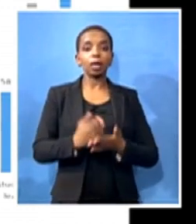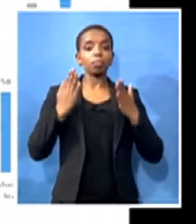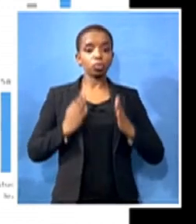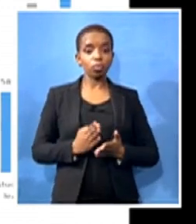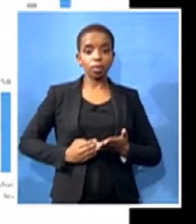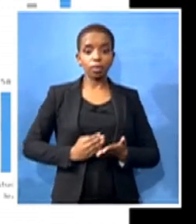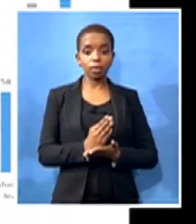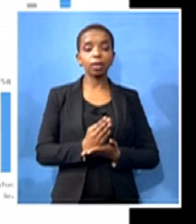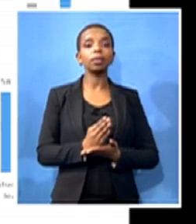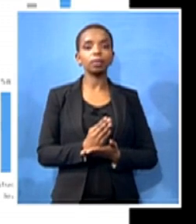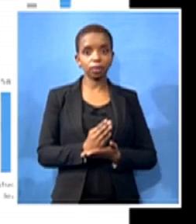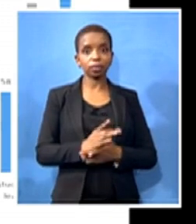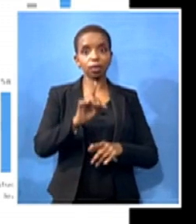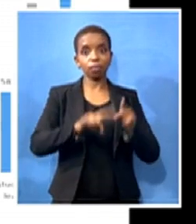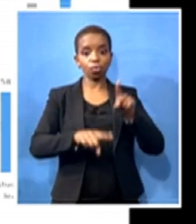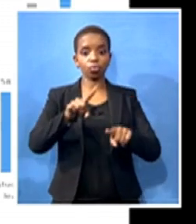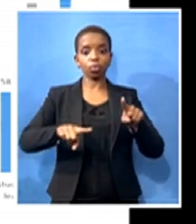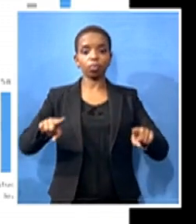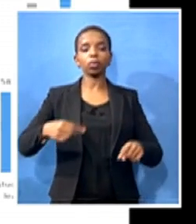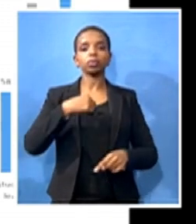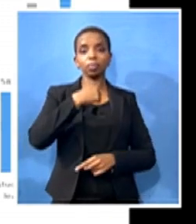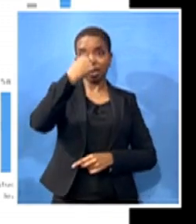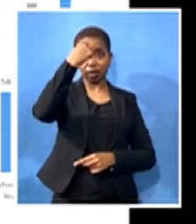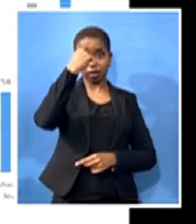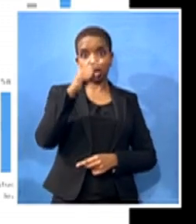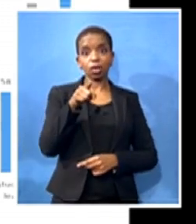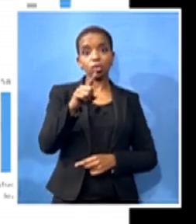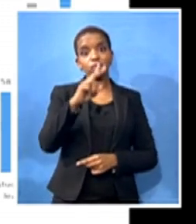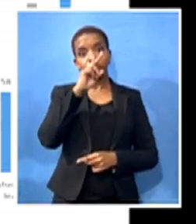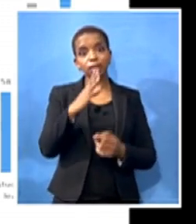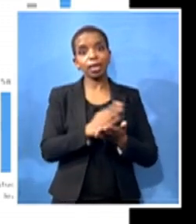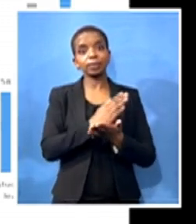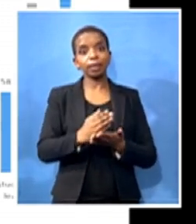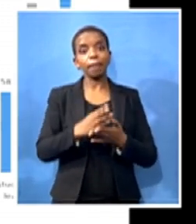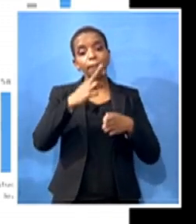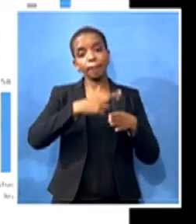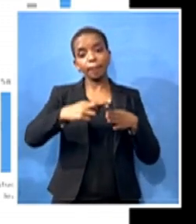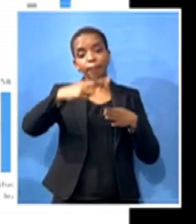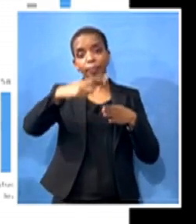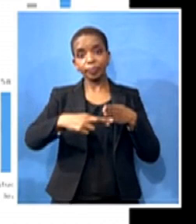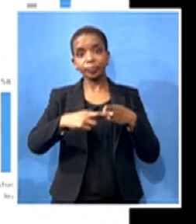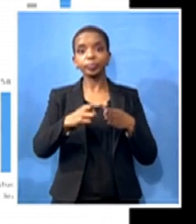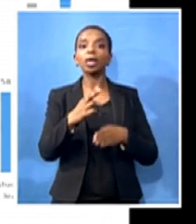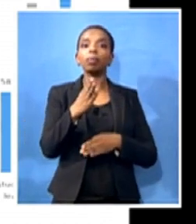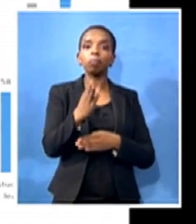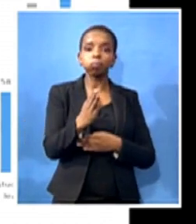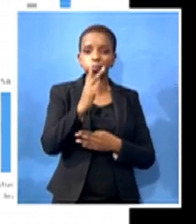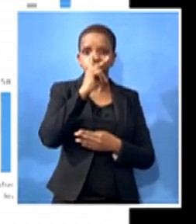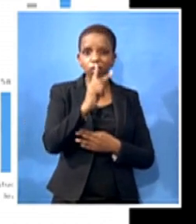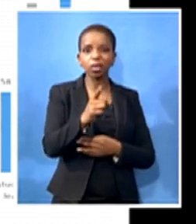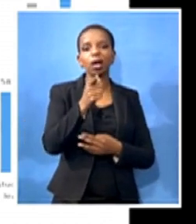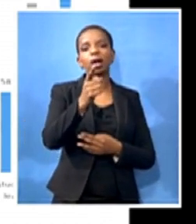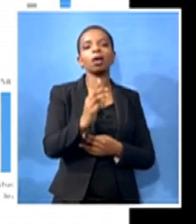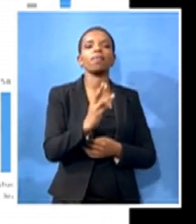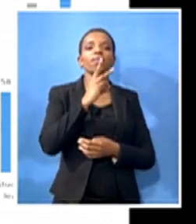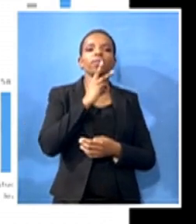with some results that are relatively obvious in terms of